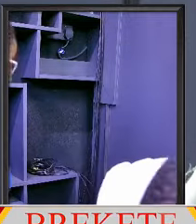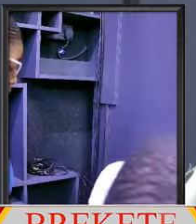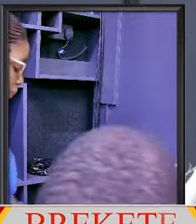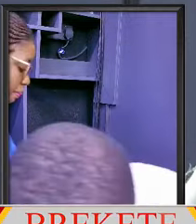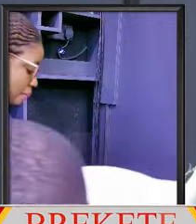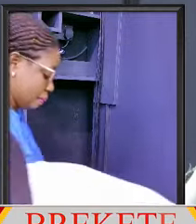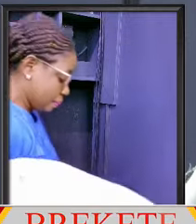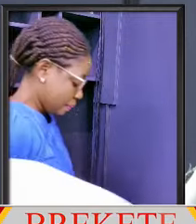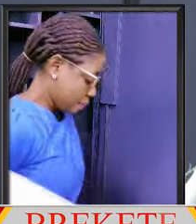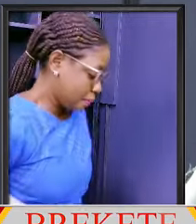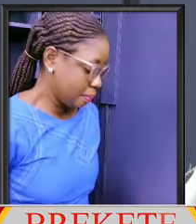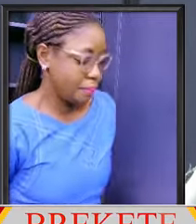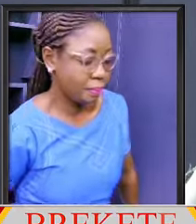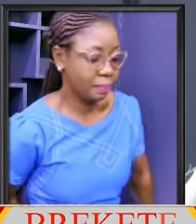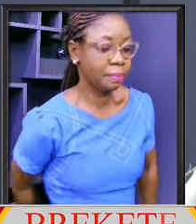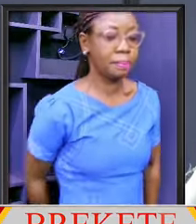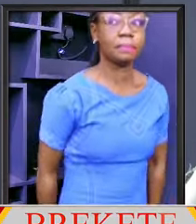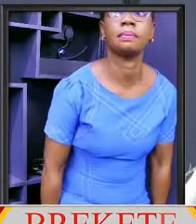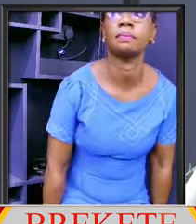see,